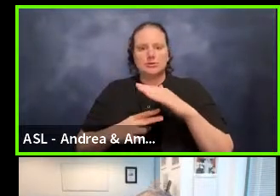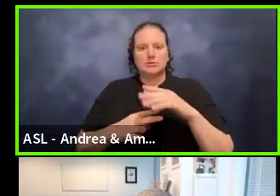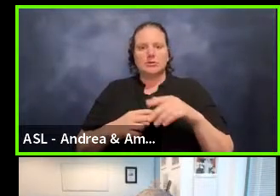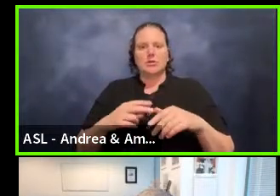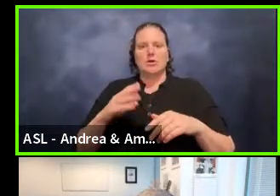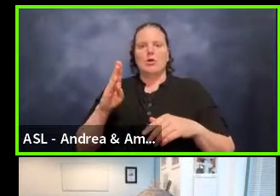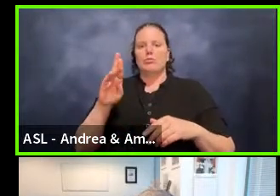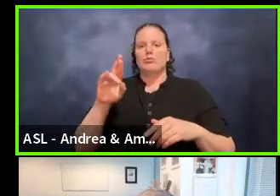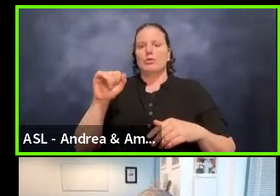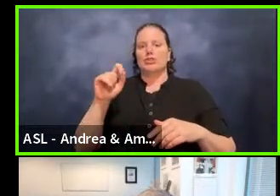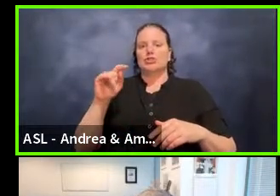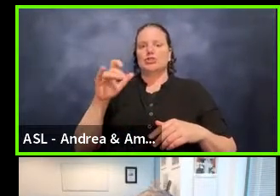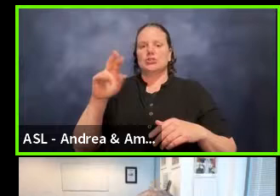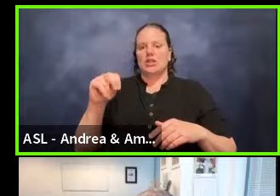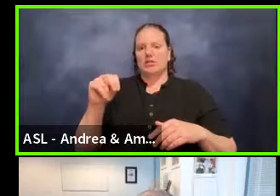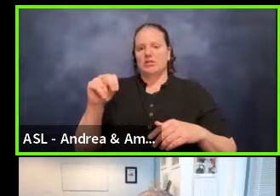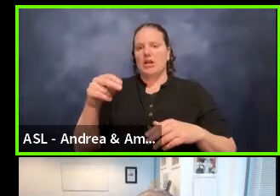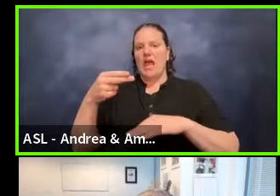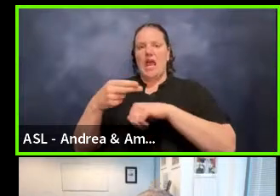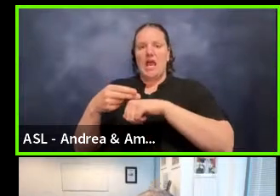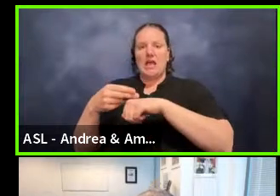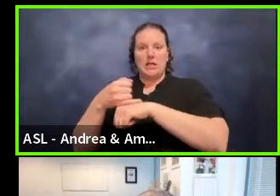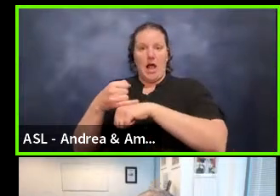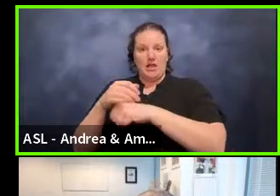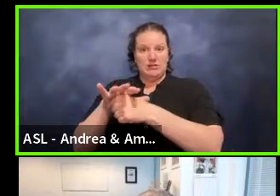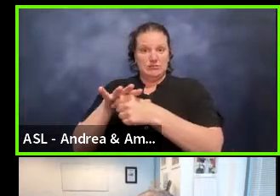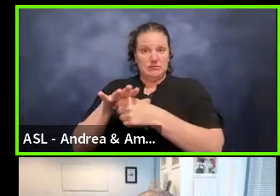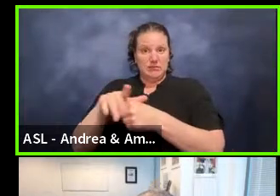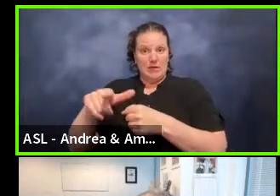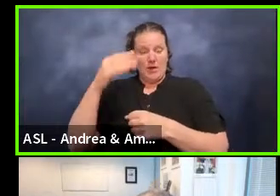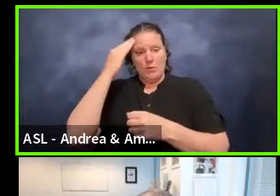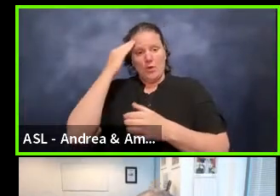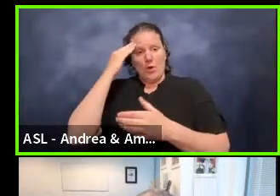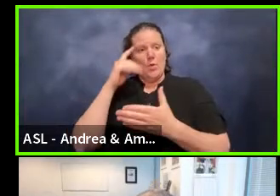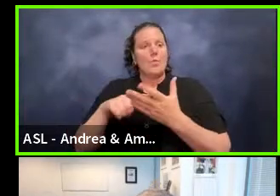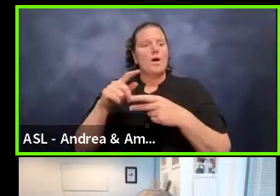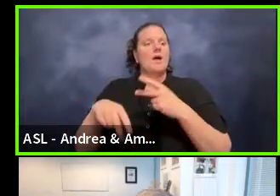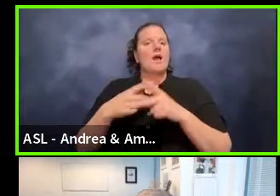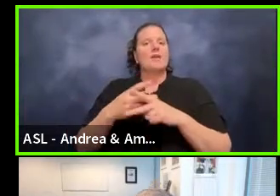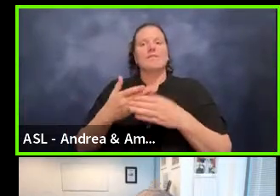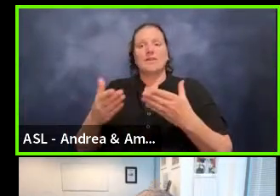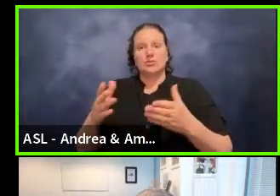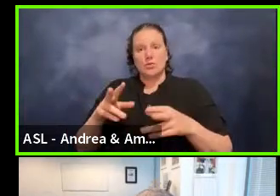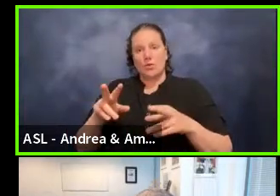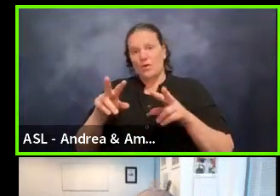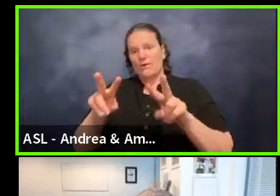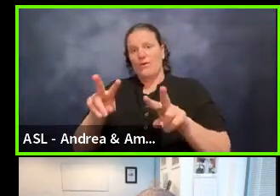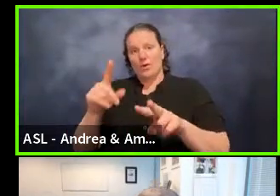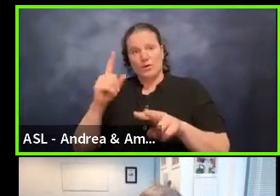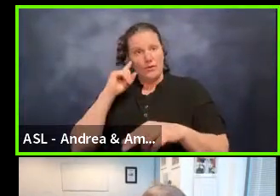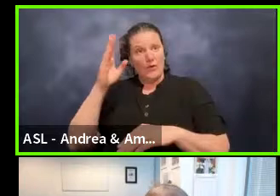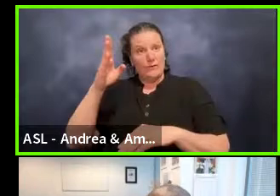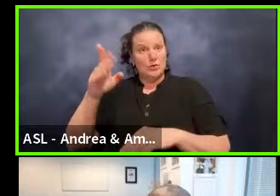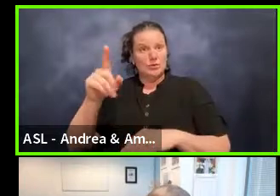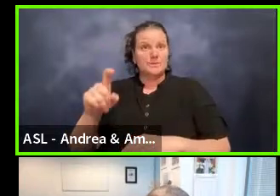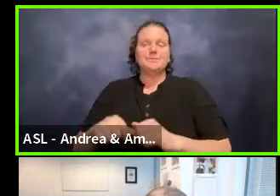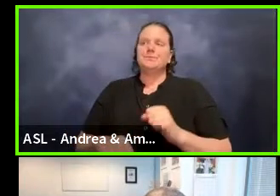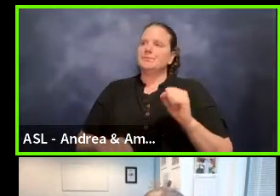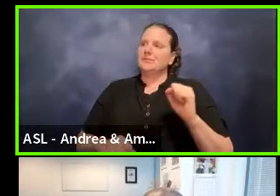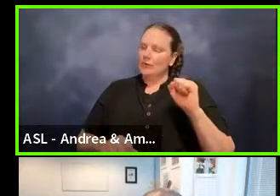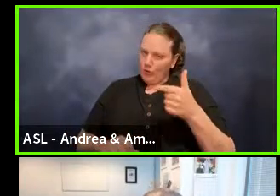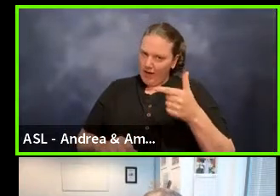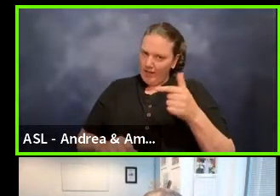right around there, Hayden Island, will know what kinds of things they're going to have to look forward to in the future? Yes,